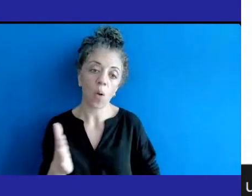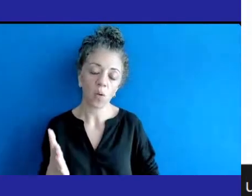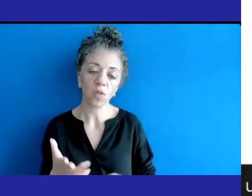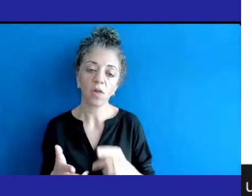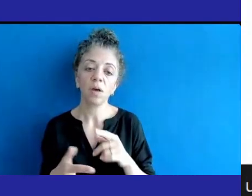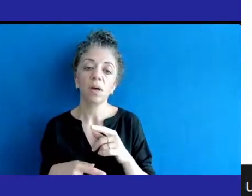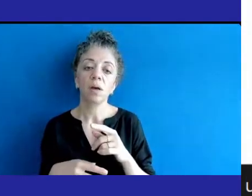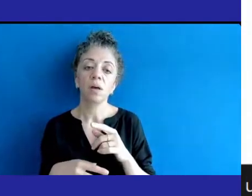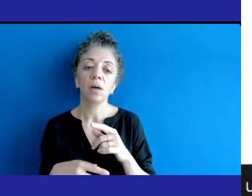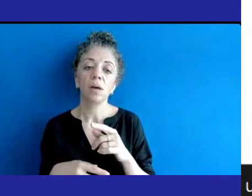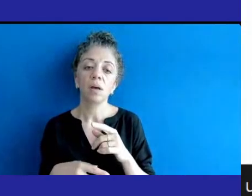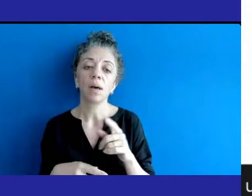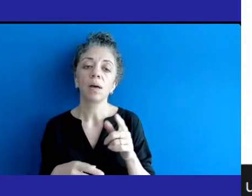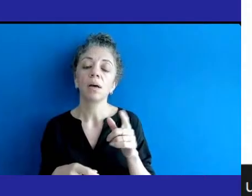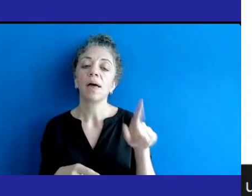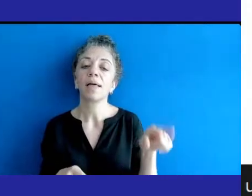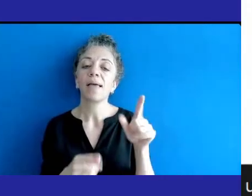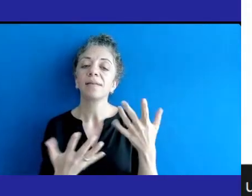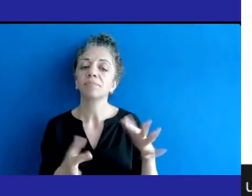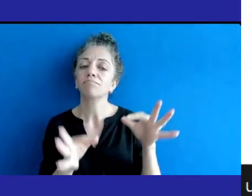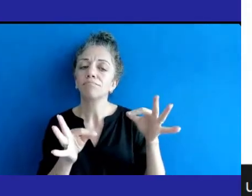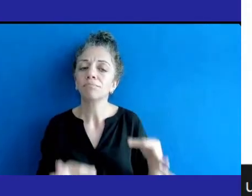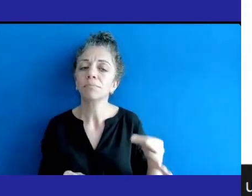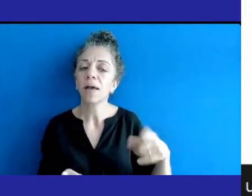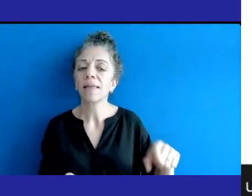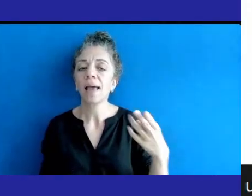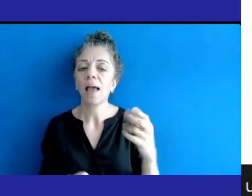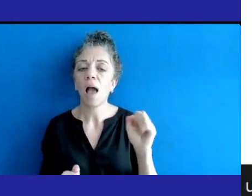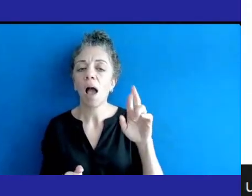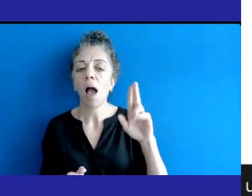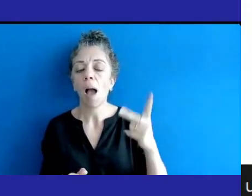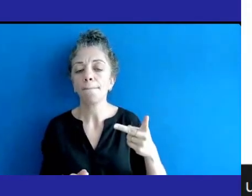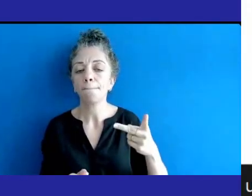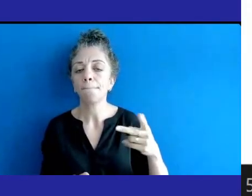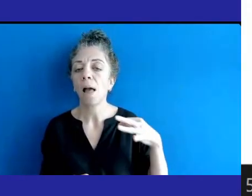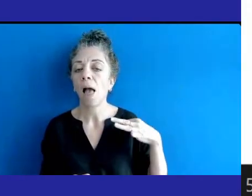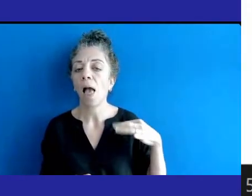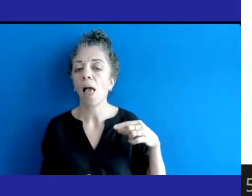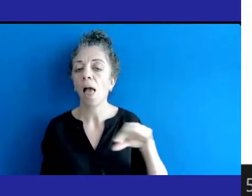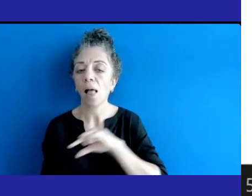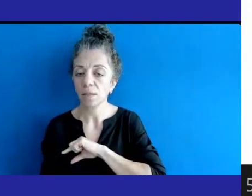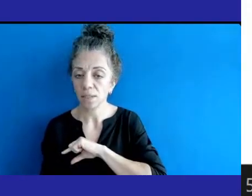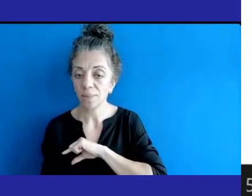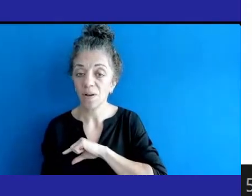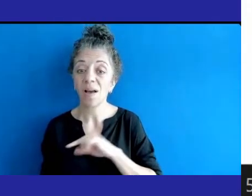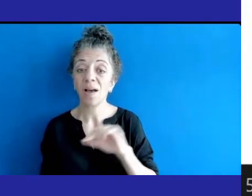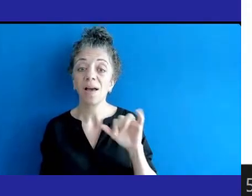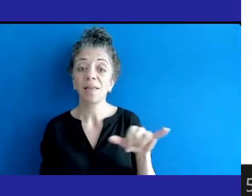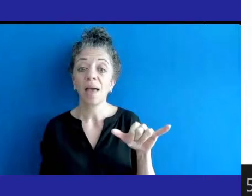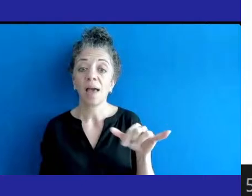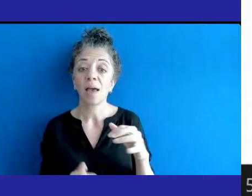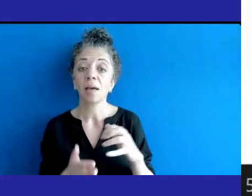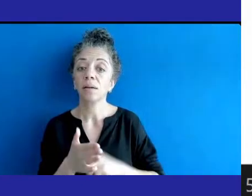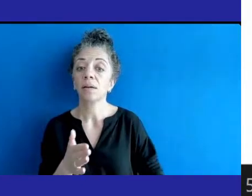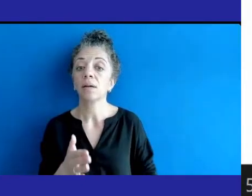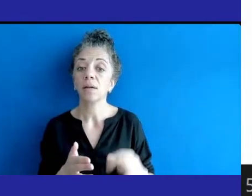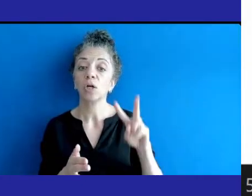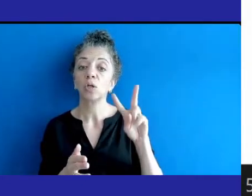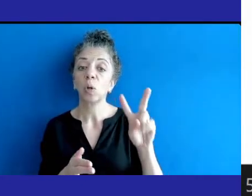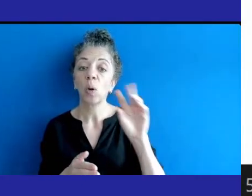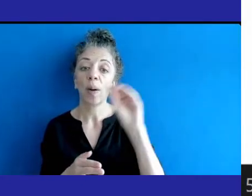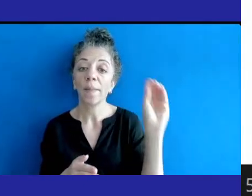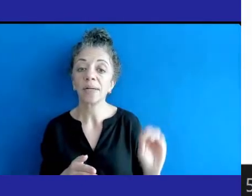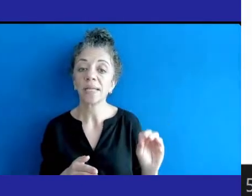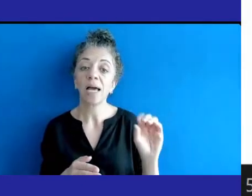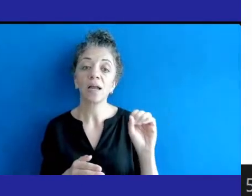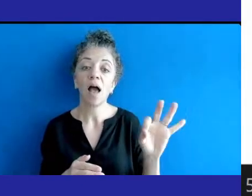eligible. And the Quality Incentive Award is based upon withholding 2% of the HARP premium from each of the health and